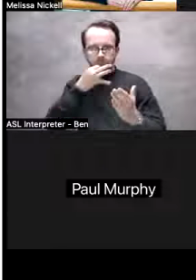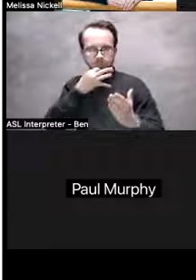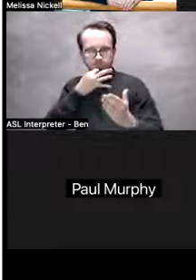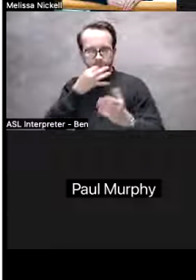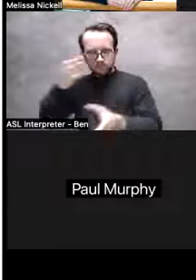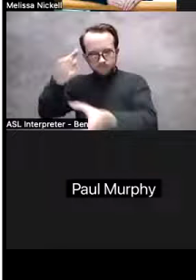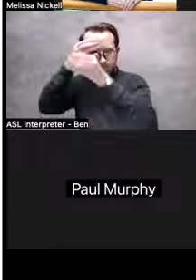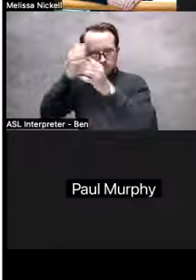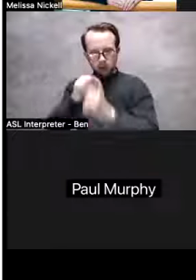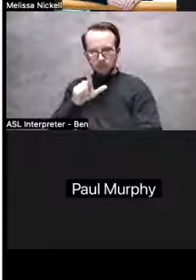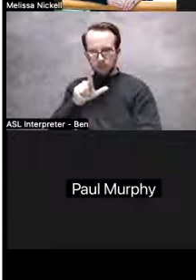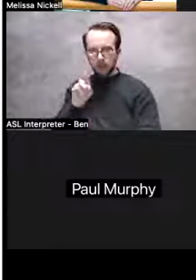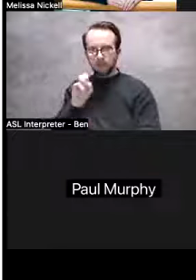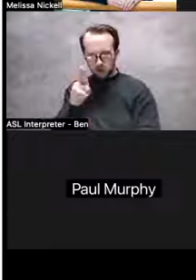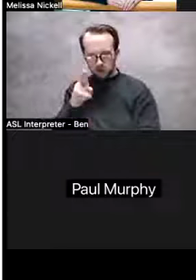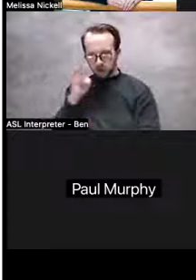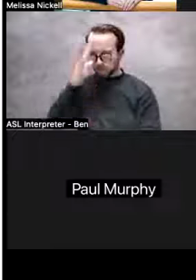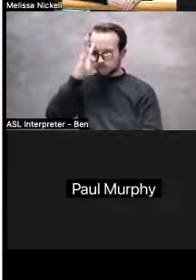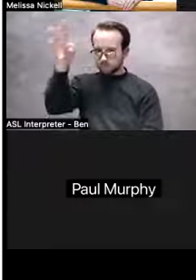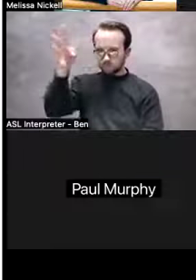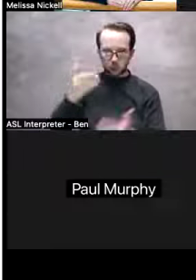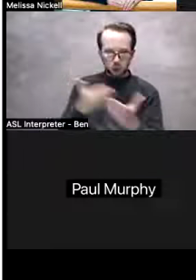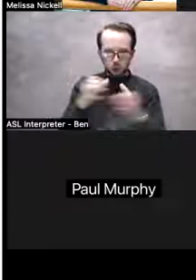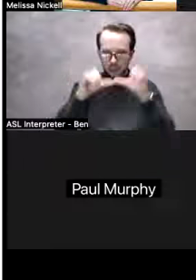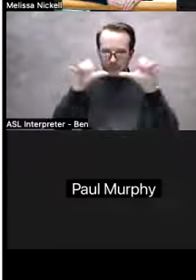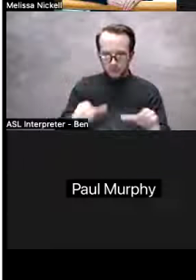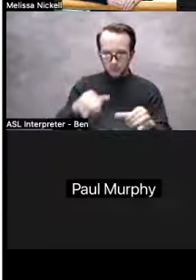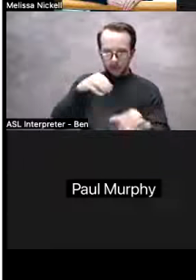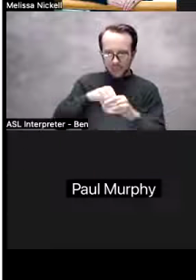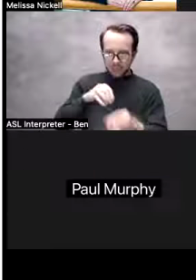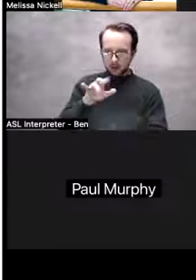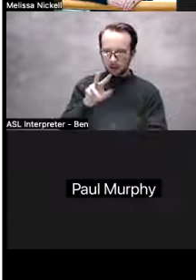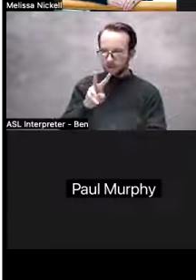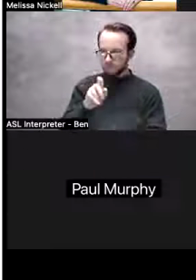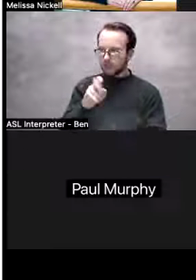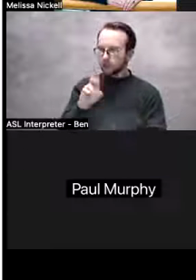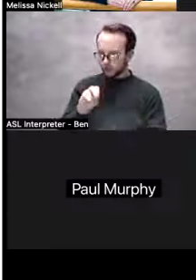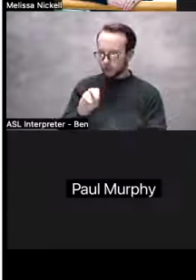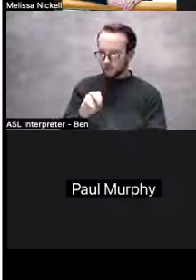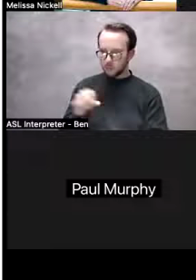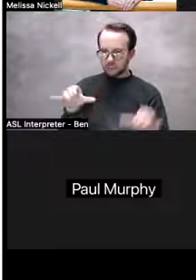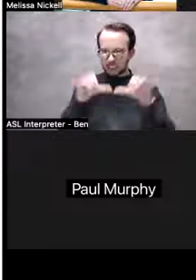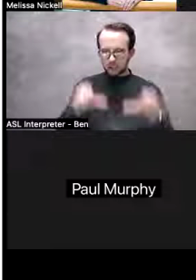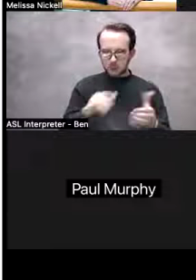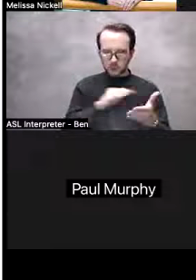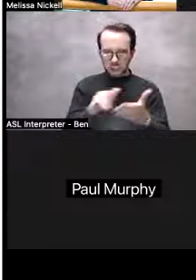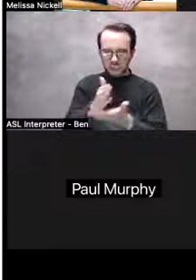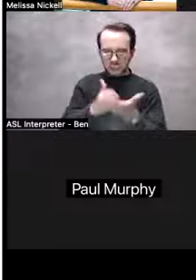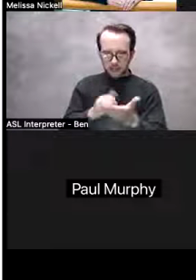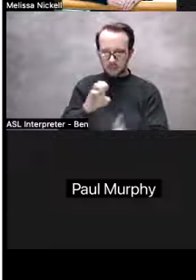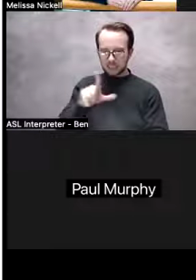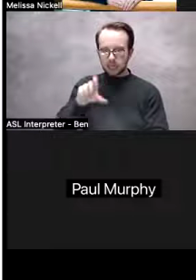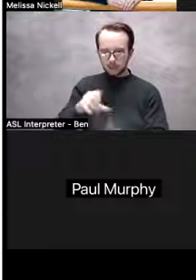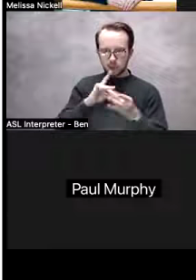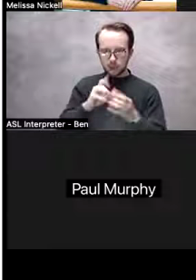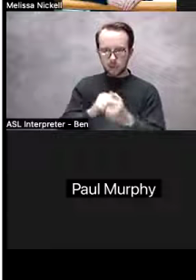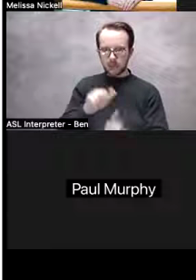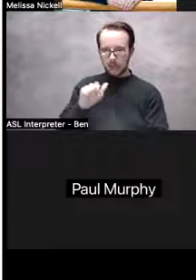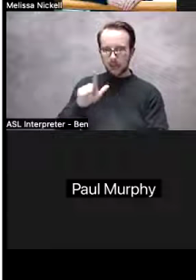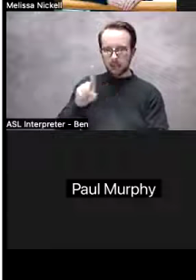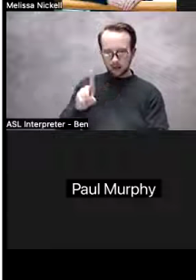to come up with this in vitro system to study some of the cells that are associated with liver disease. And so these in vitro models are